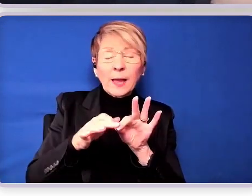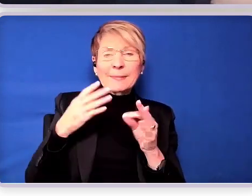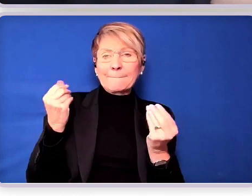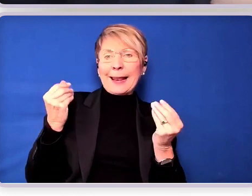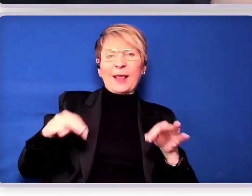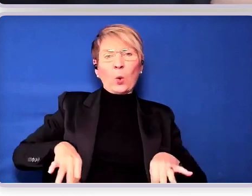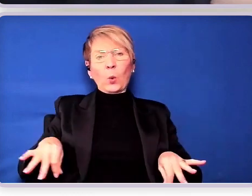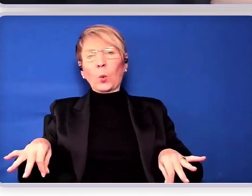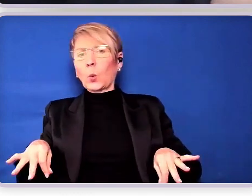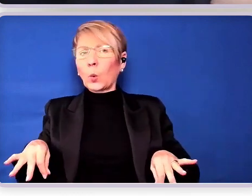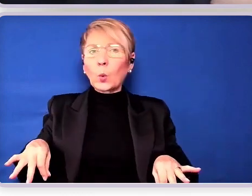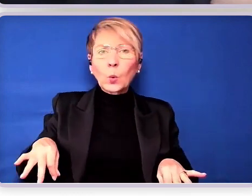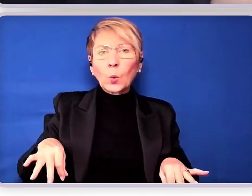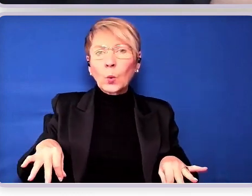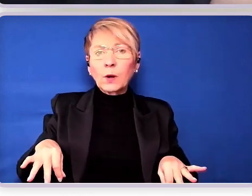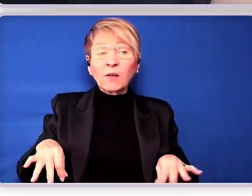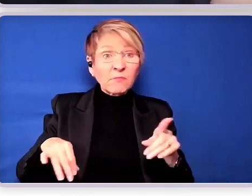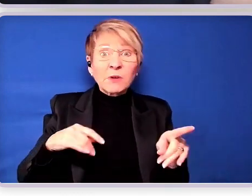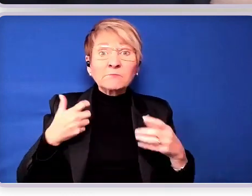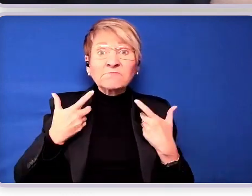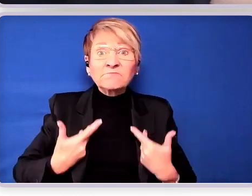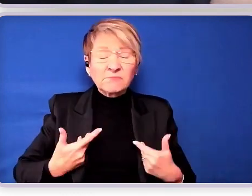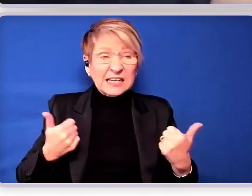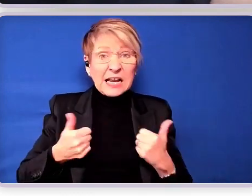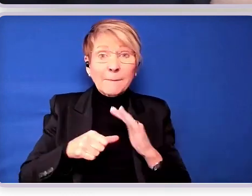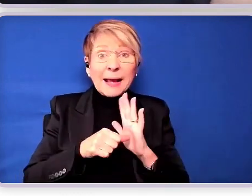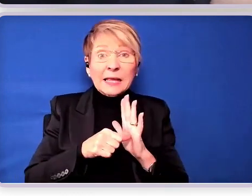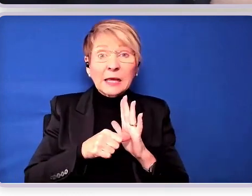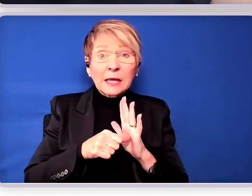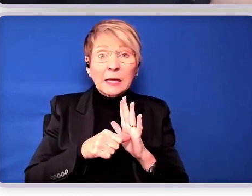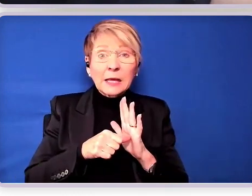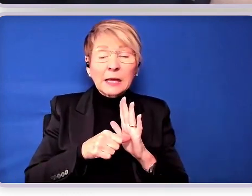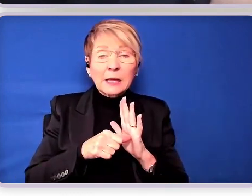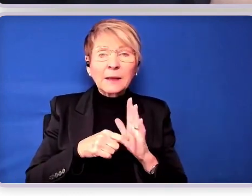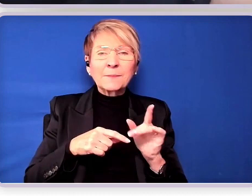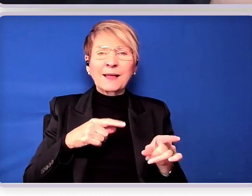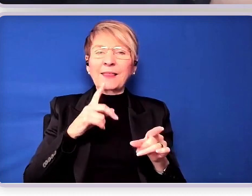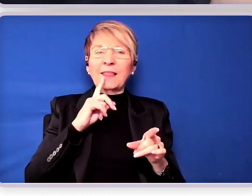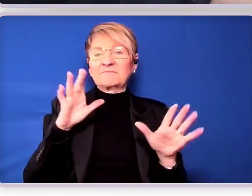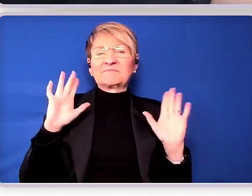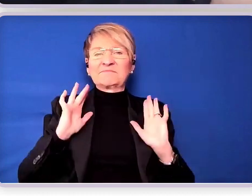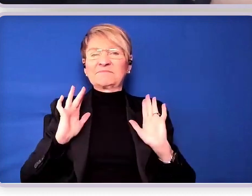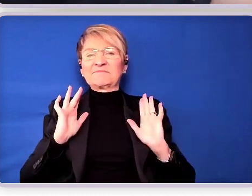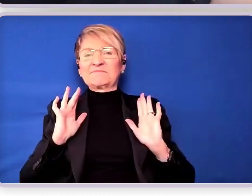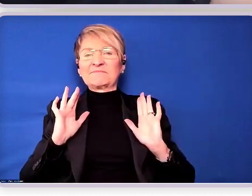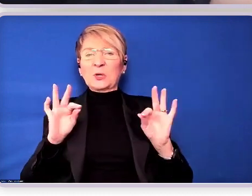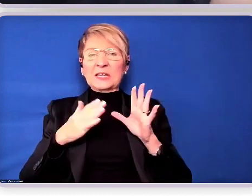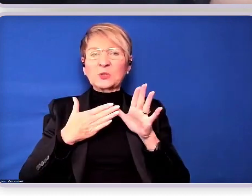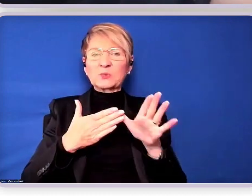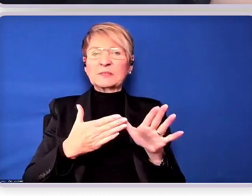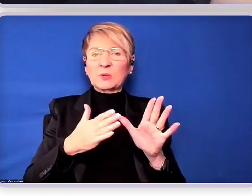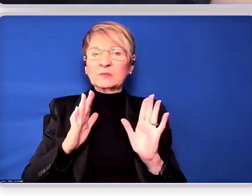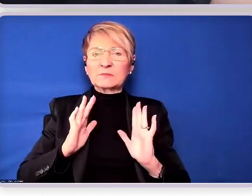even if they do have enough money, they've cleared themselves from reasonable adjustments. Also, the